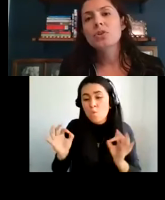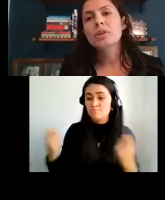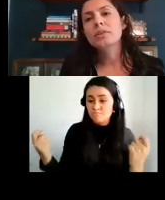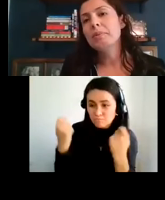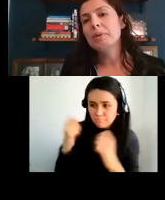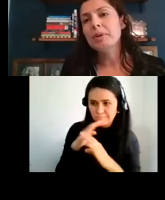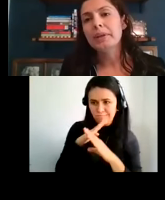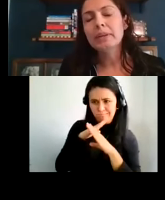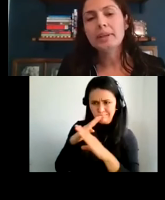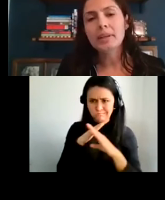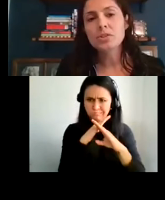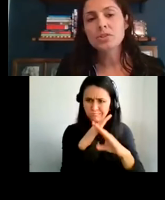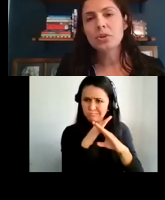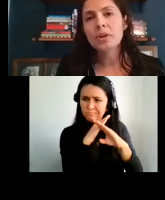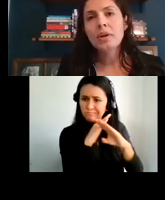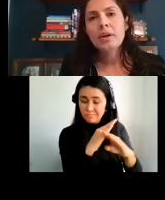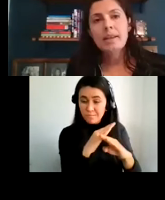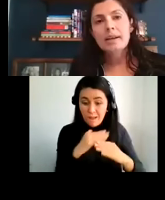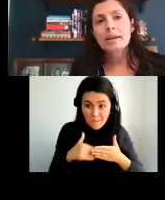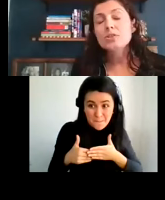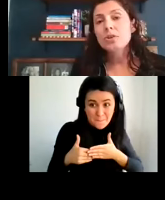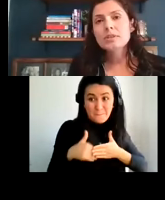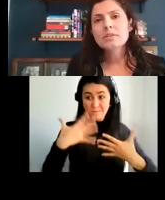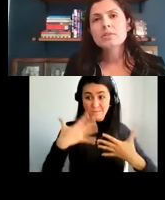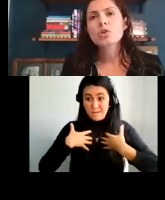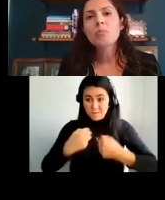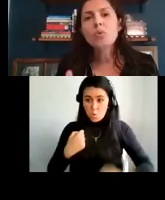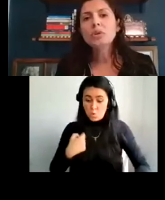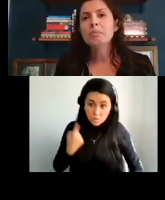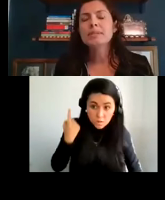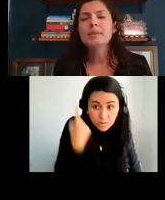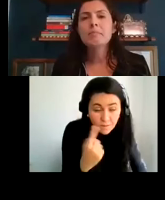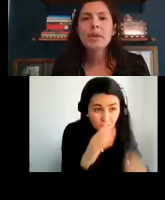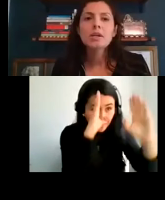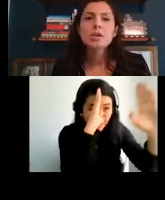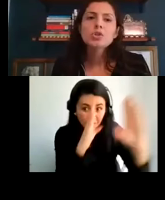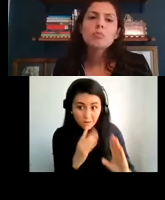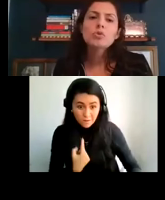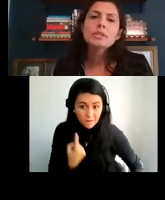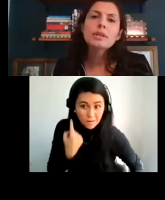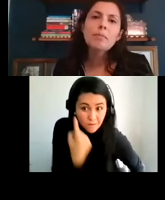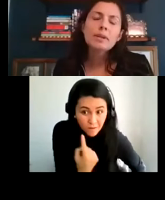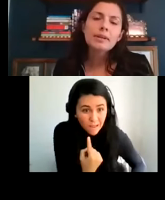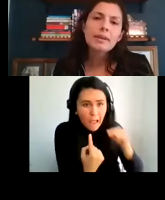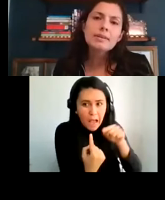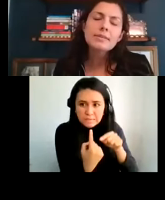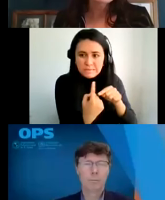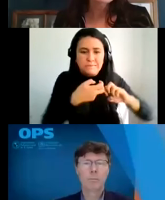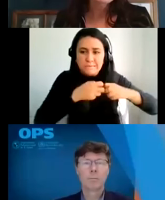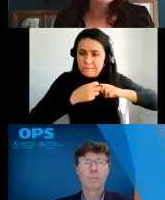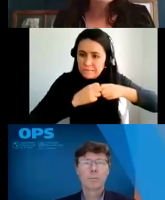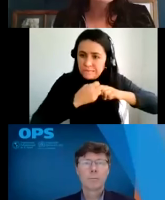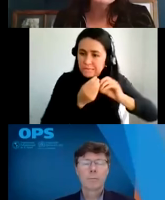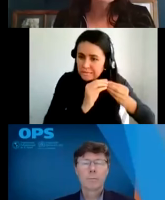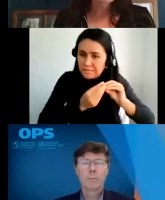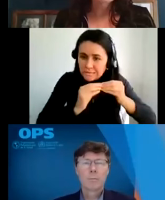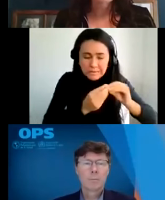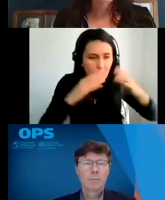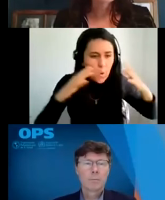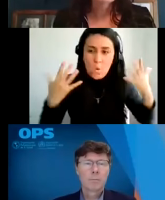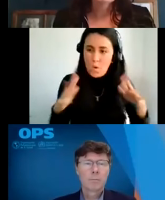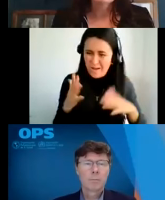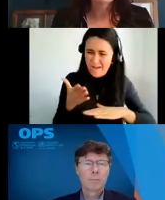services, primarily in terms of promotion and prevention efforts. There are multiple reasons that underline